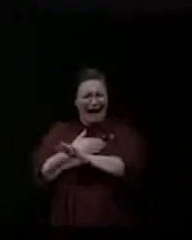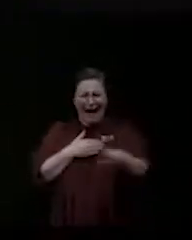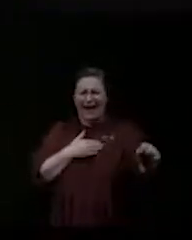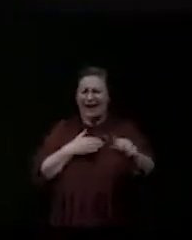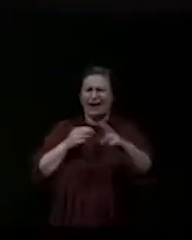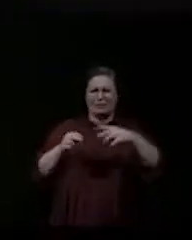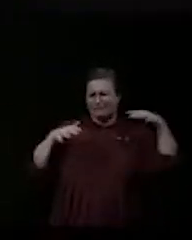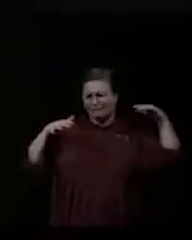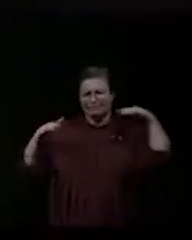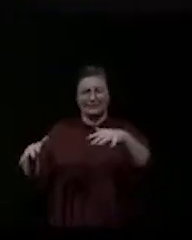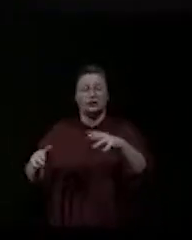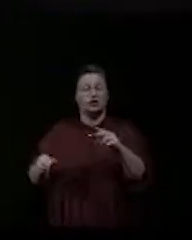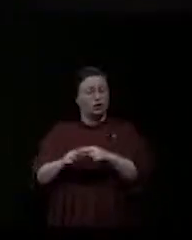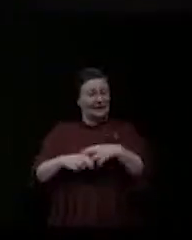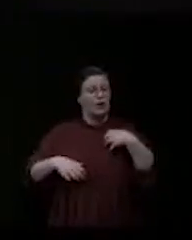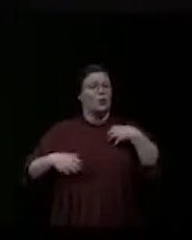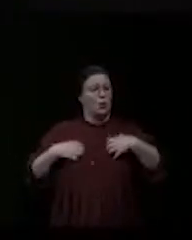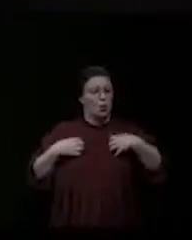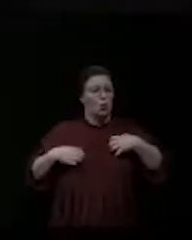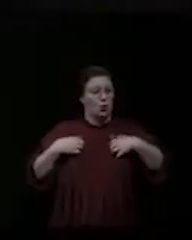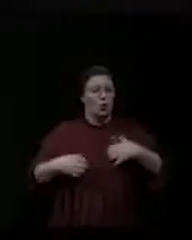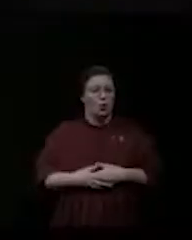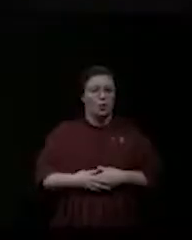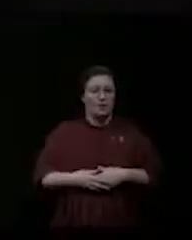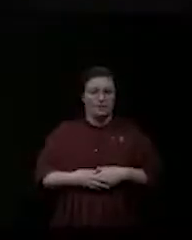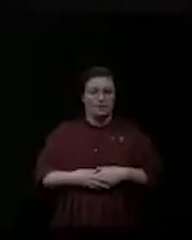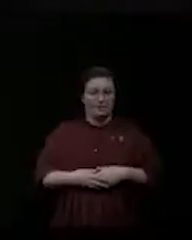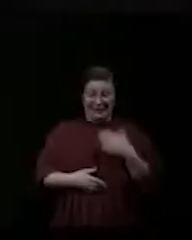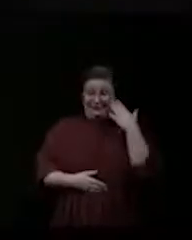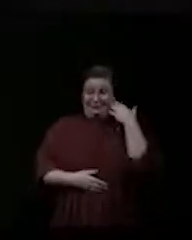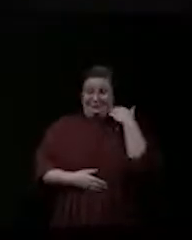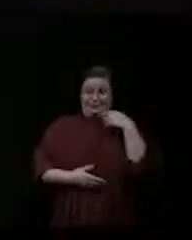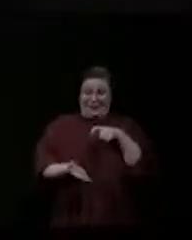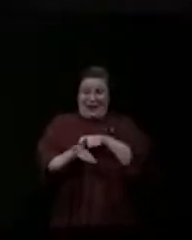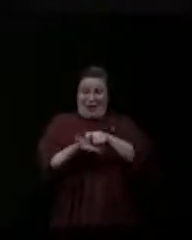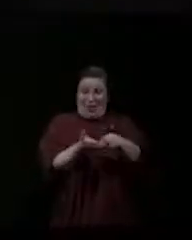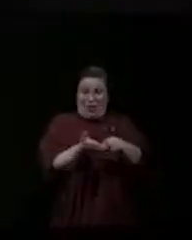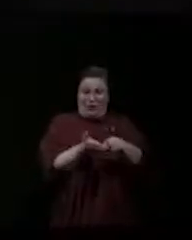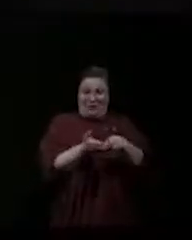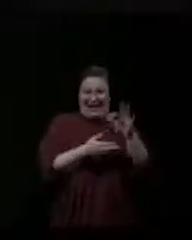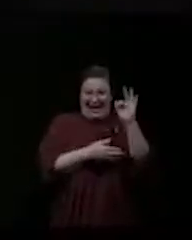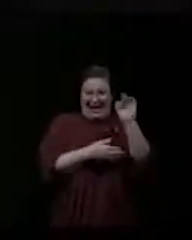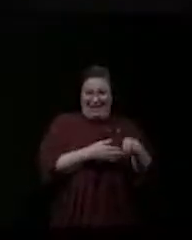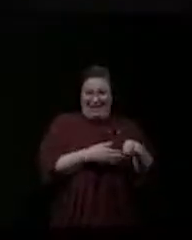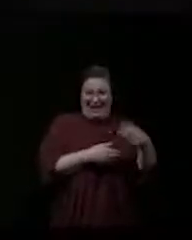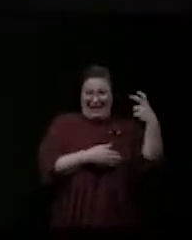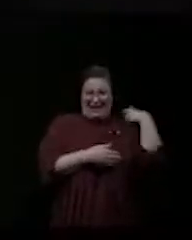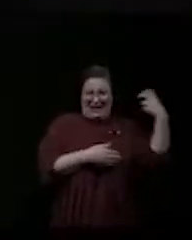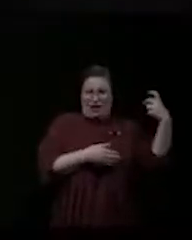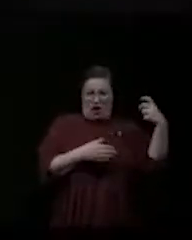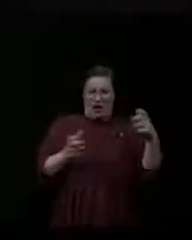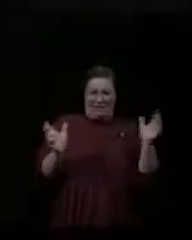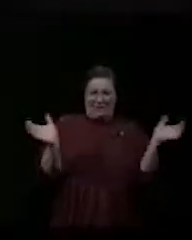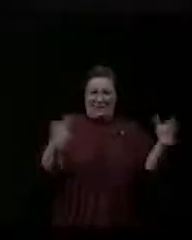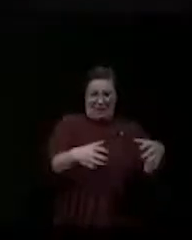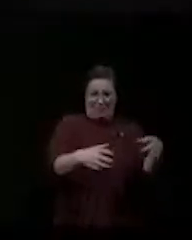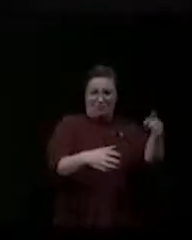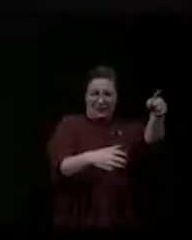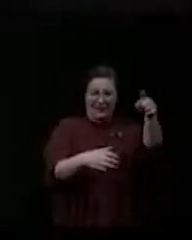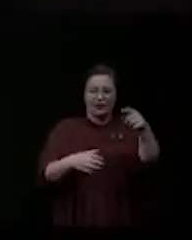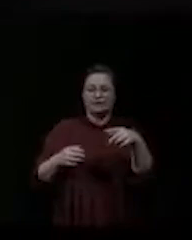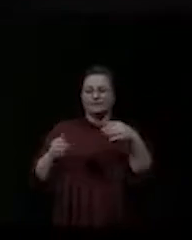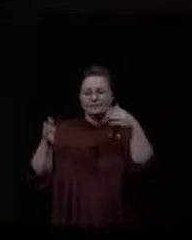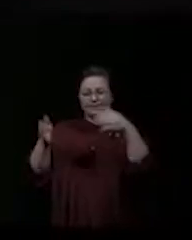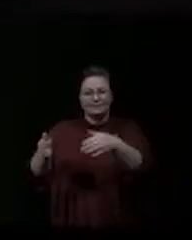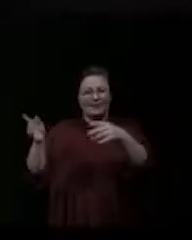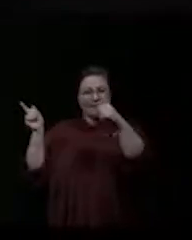extremely worrisome. In my latest report to the UN General Assembly, focusing on human rights defenders